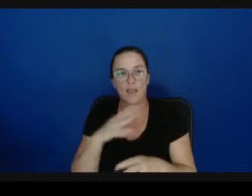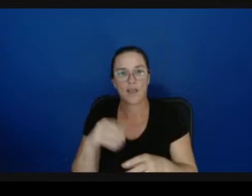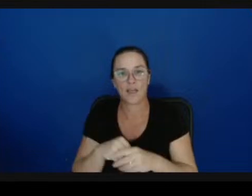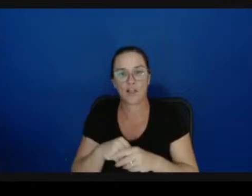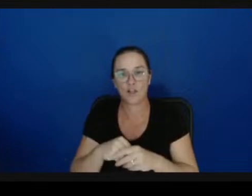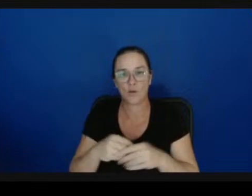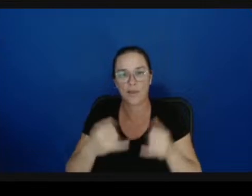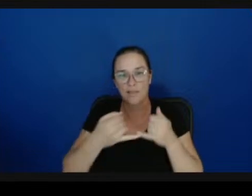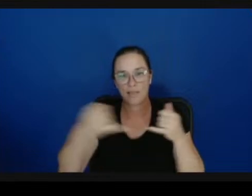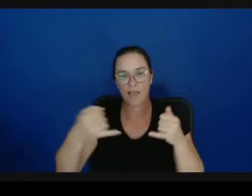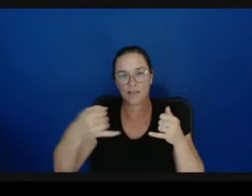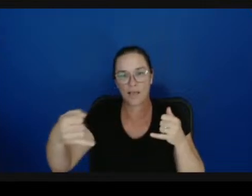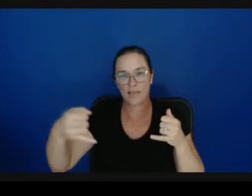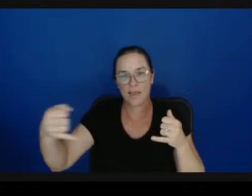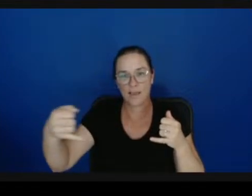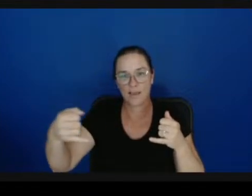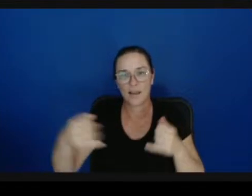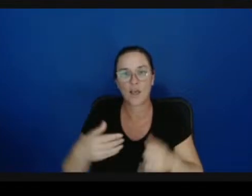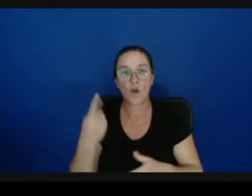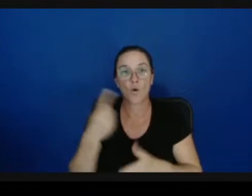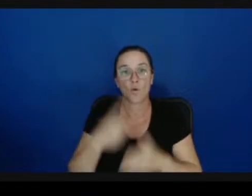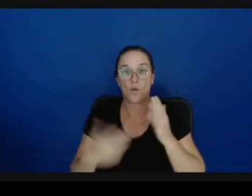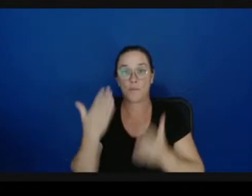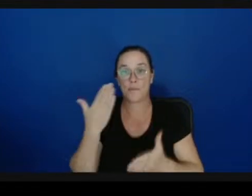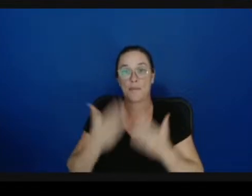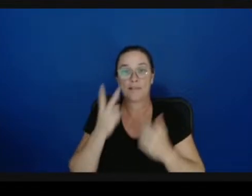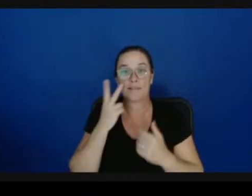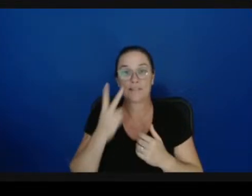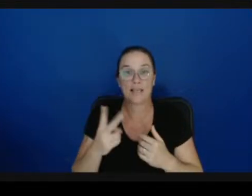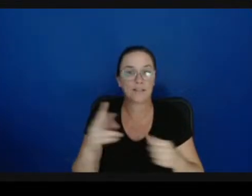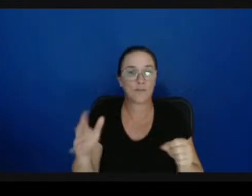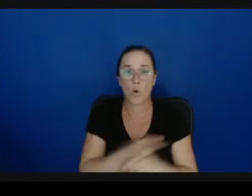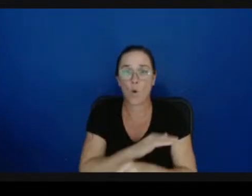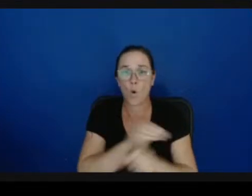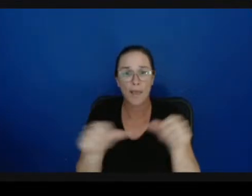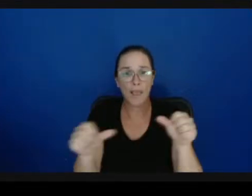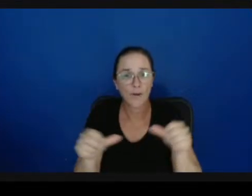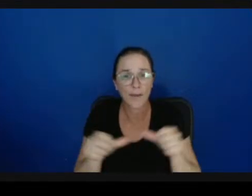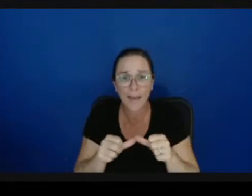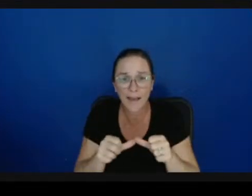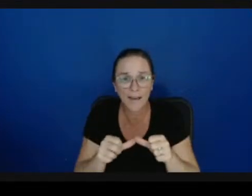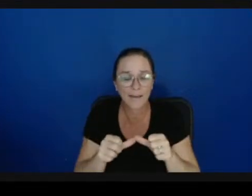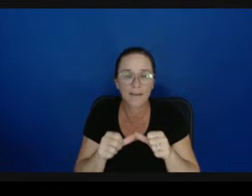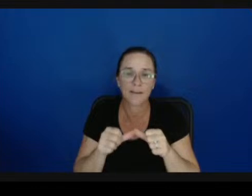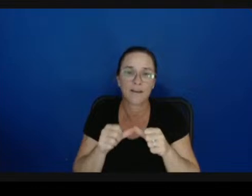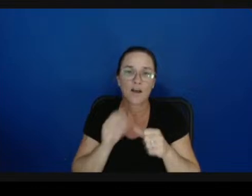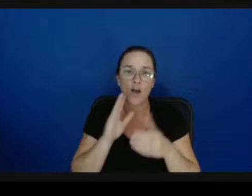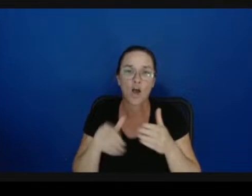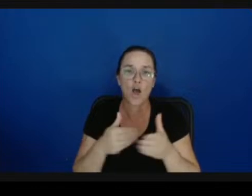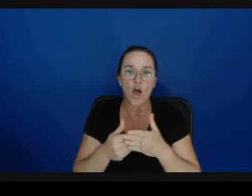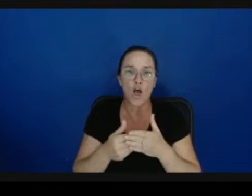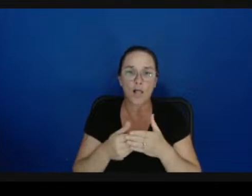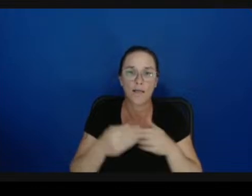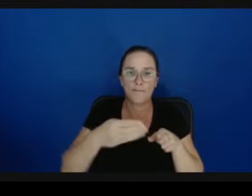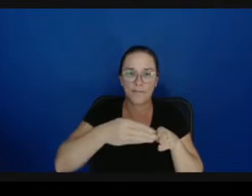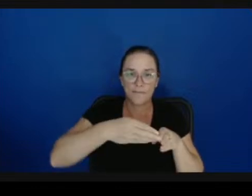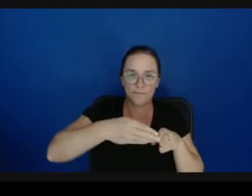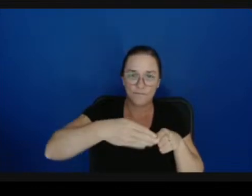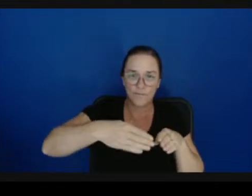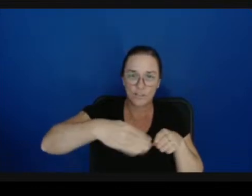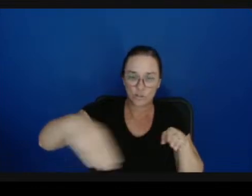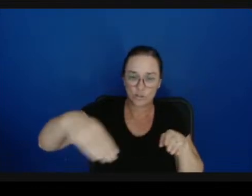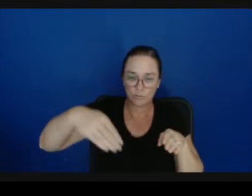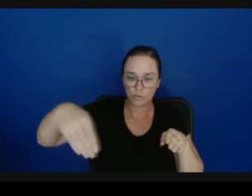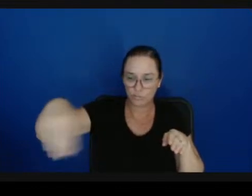lines, what you might see is that for this whole area, all of the fissures have emerged within this 1